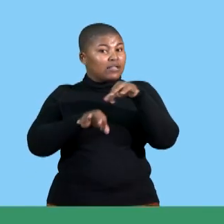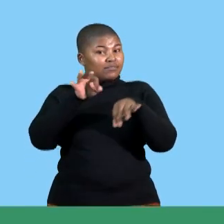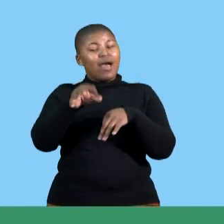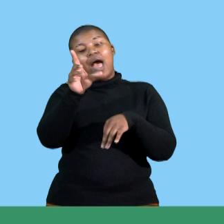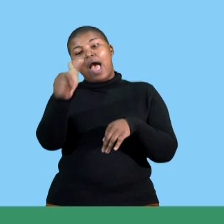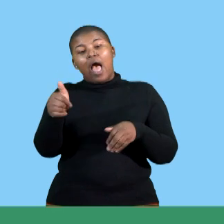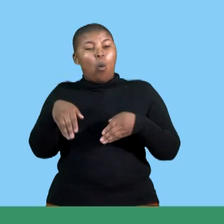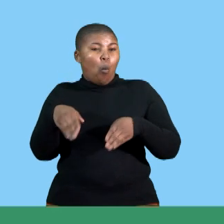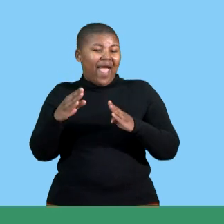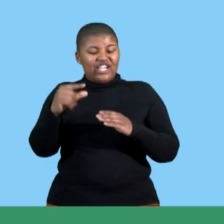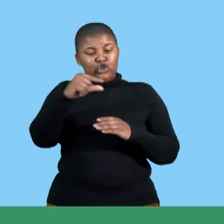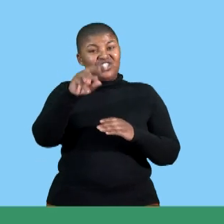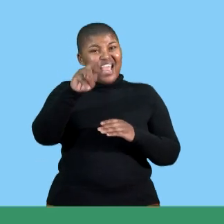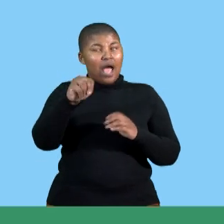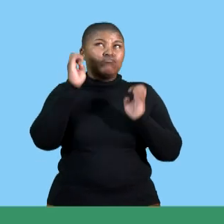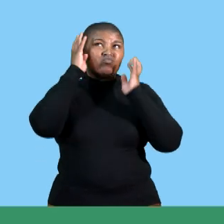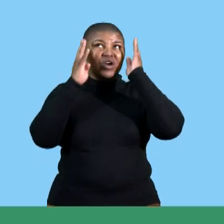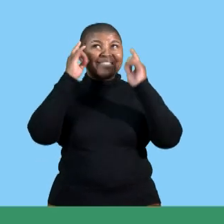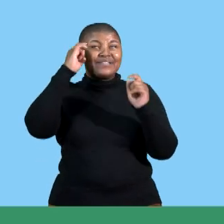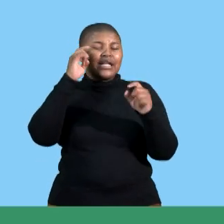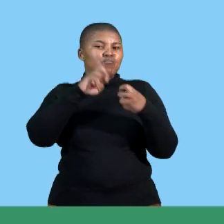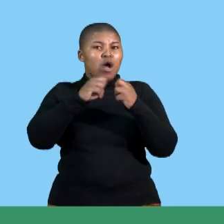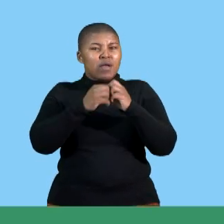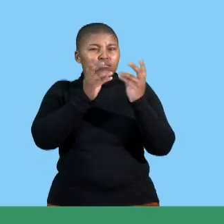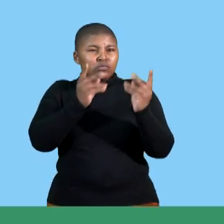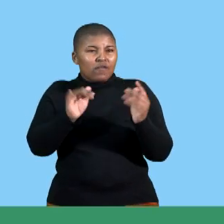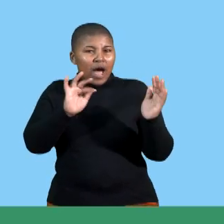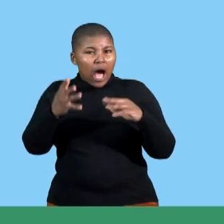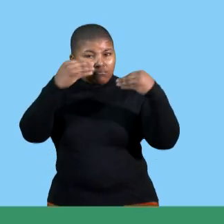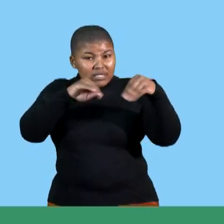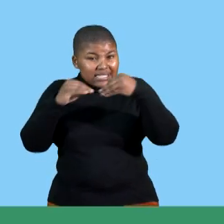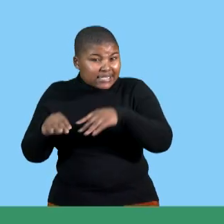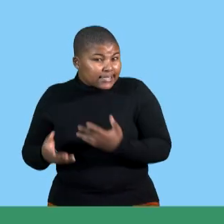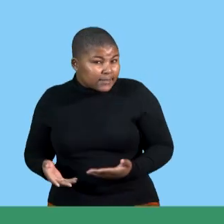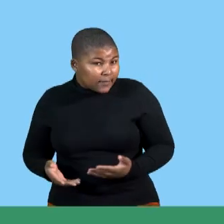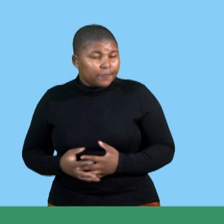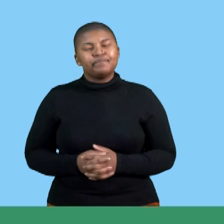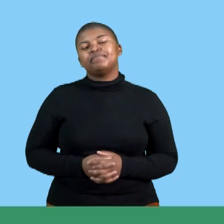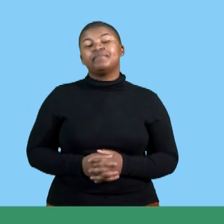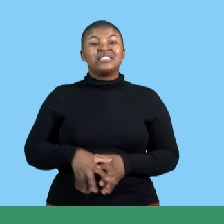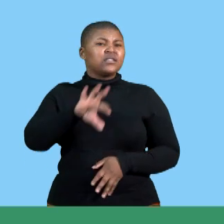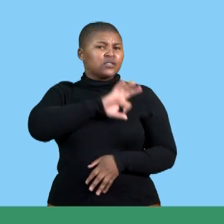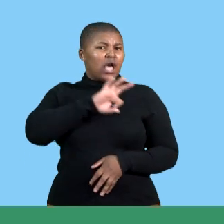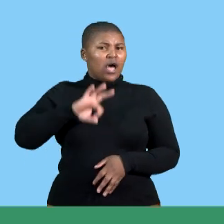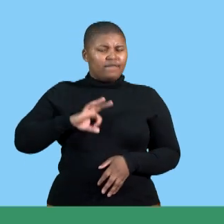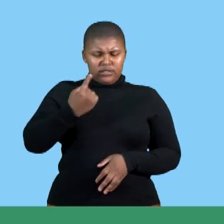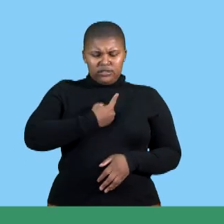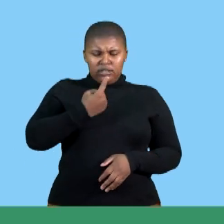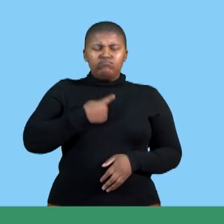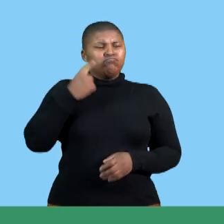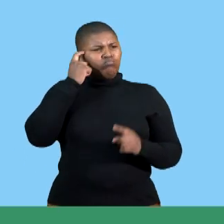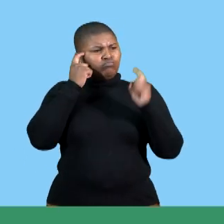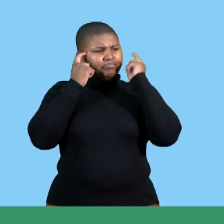discussing other ways in which GM can use creative thinking to solve business problems. The first one, employees can think